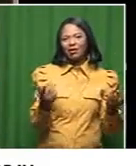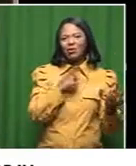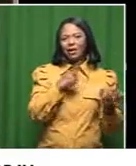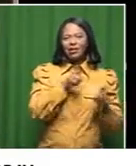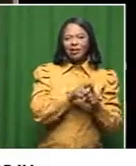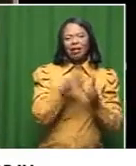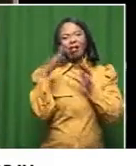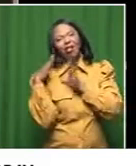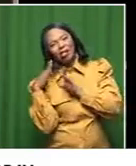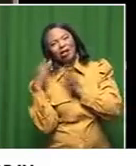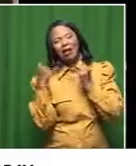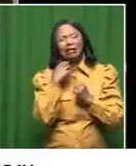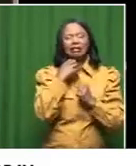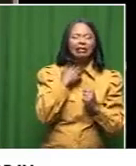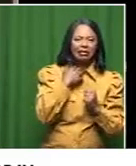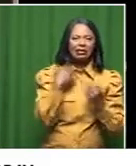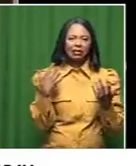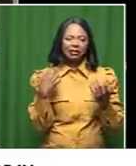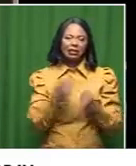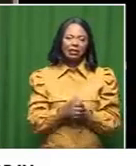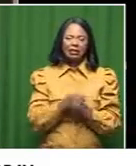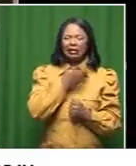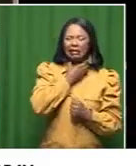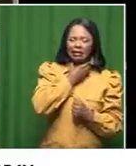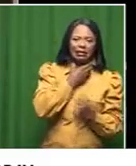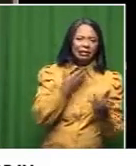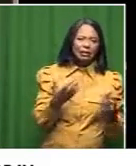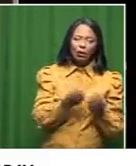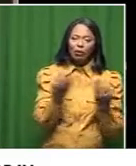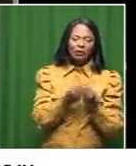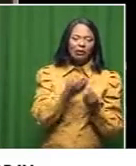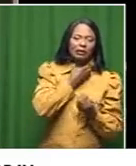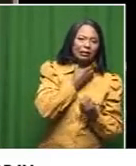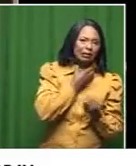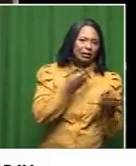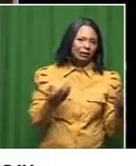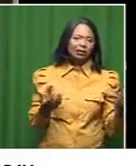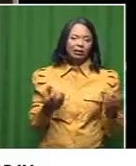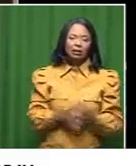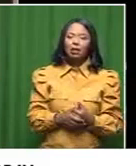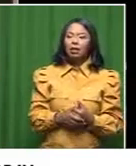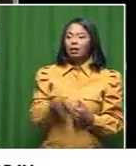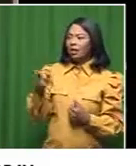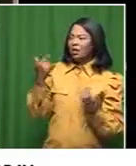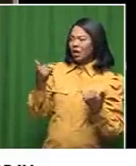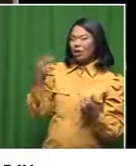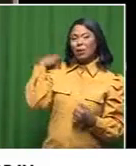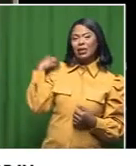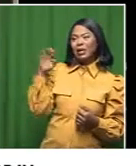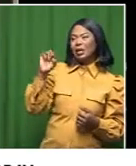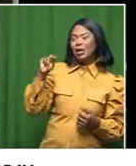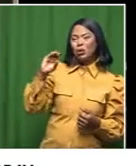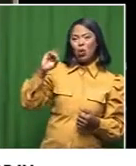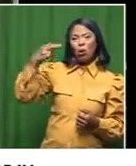your expectations, what could Minister Enoch Godongwana say that will be beneficial to the